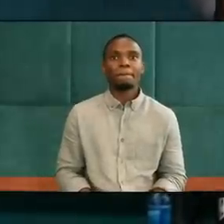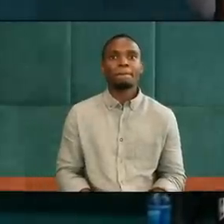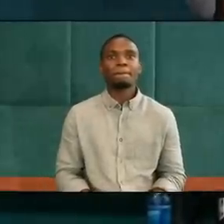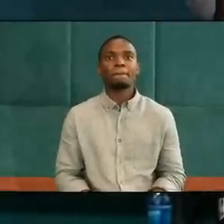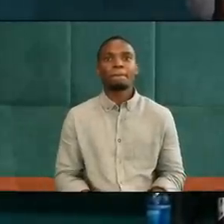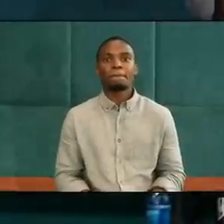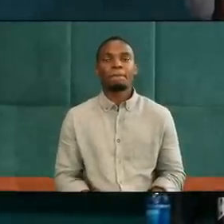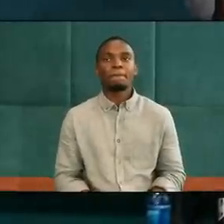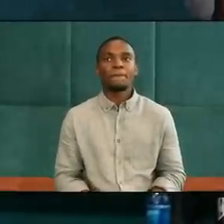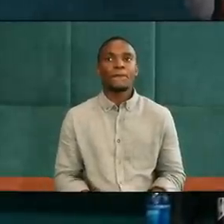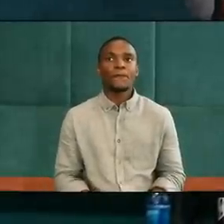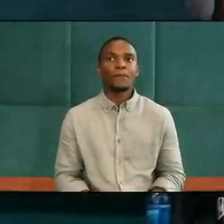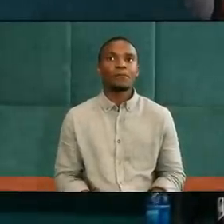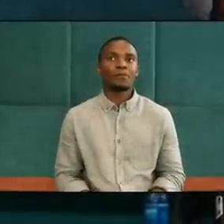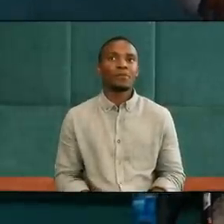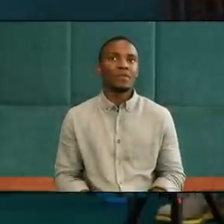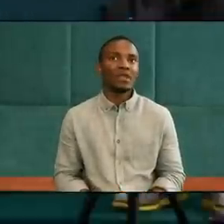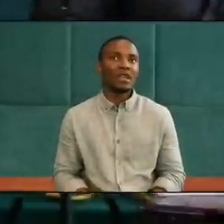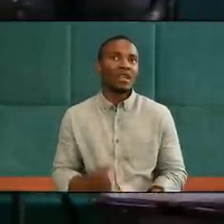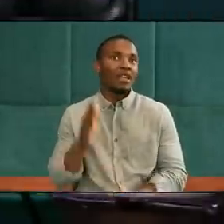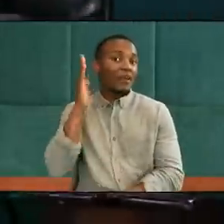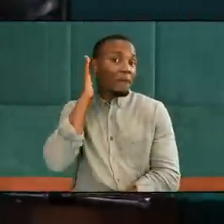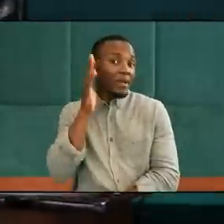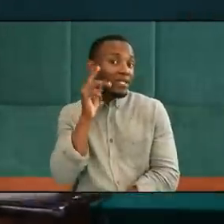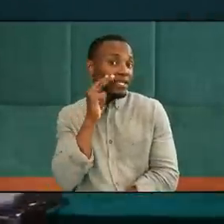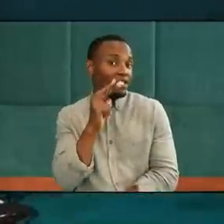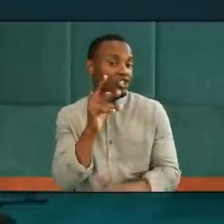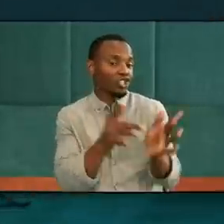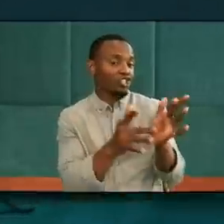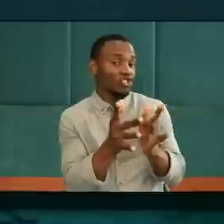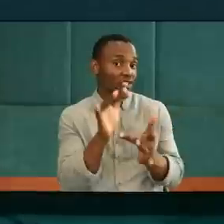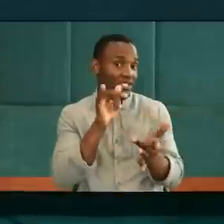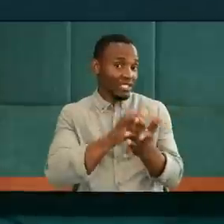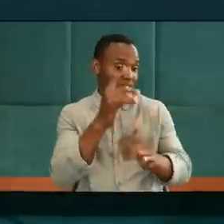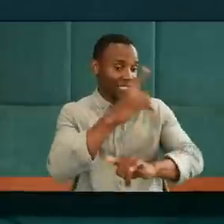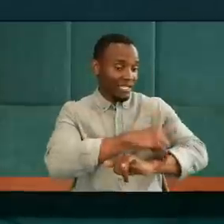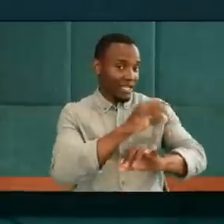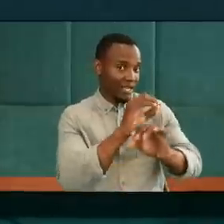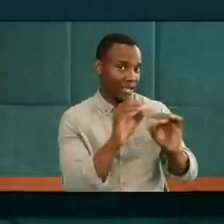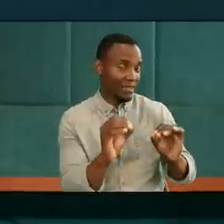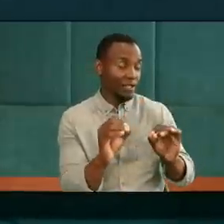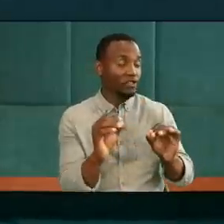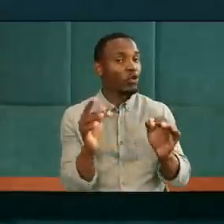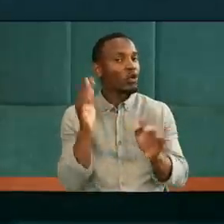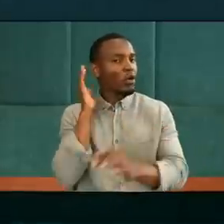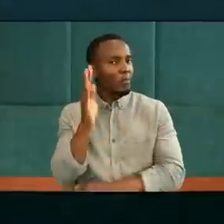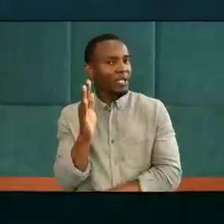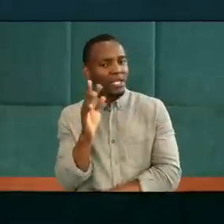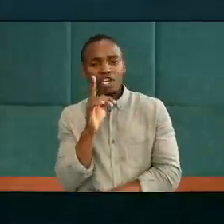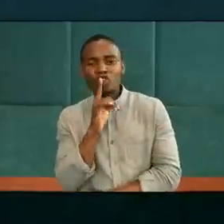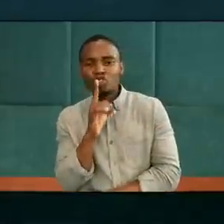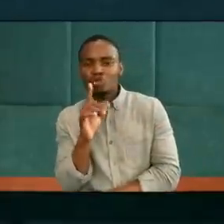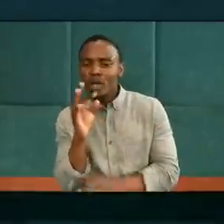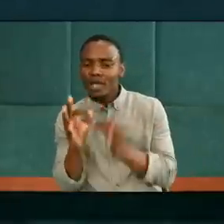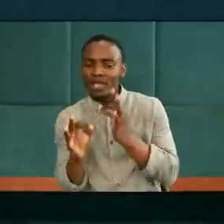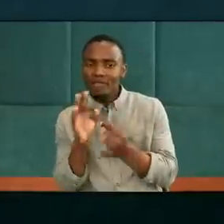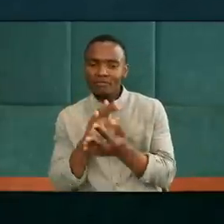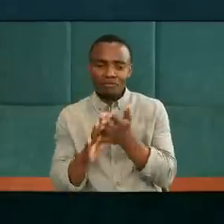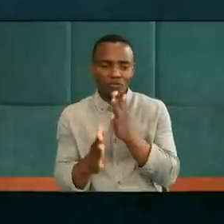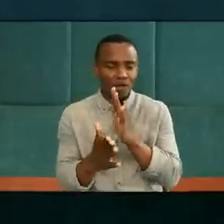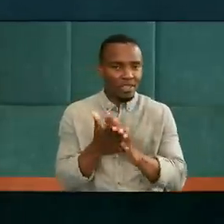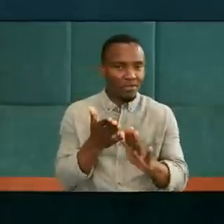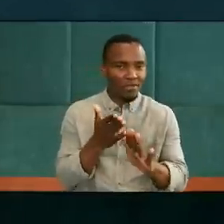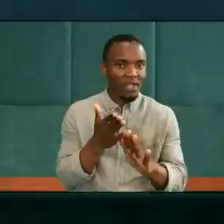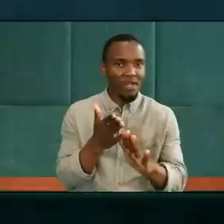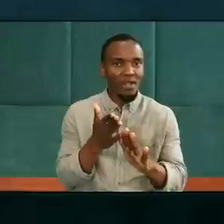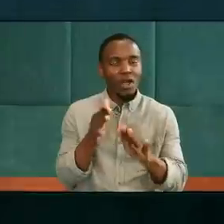Well, Peter didn't see him that day. So he's still not sure whether things